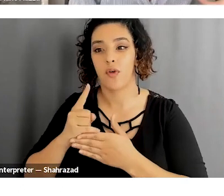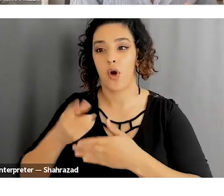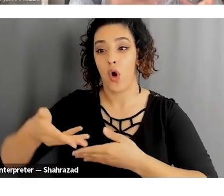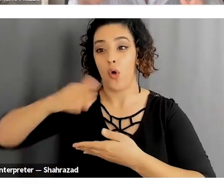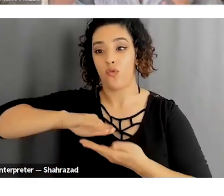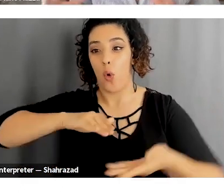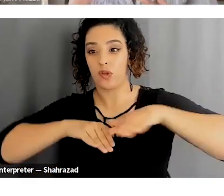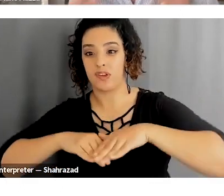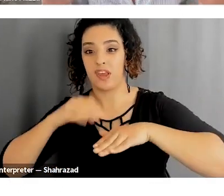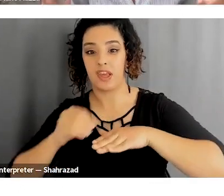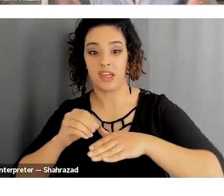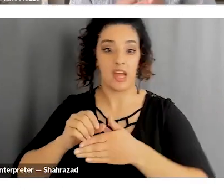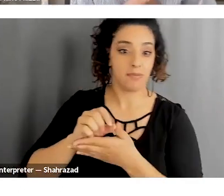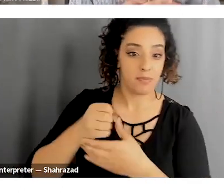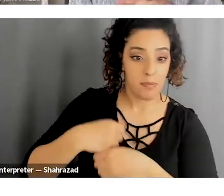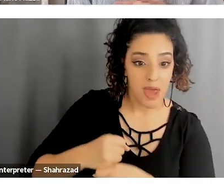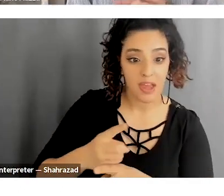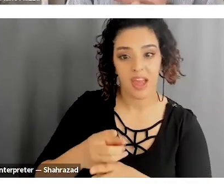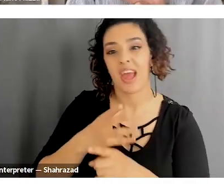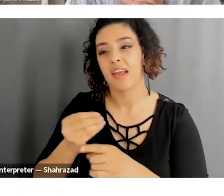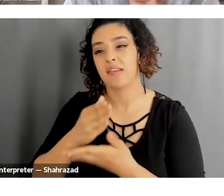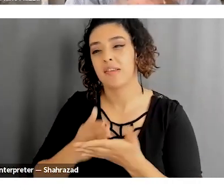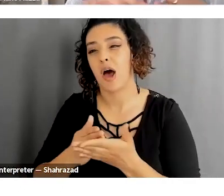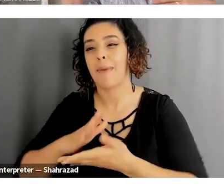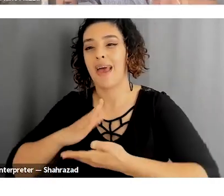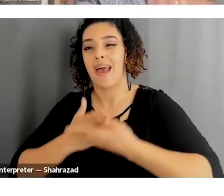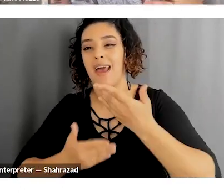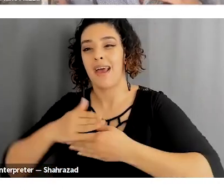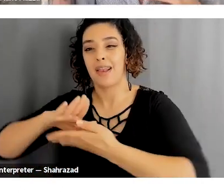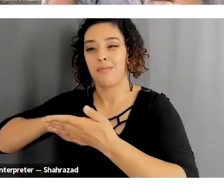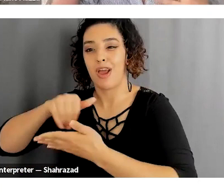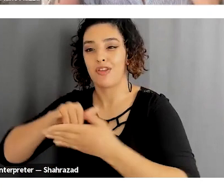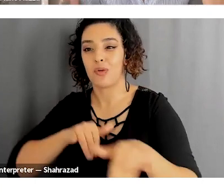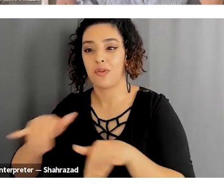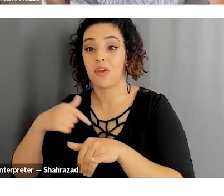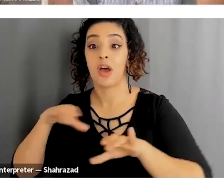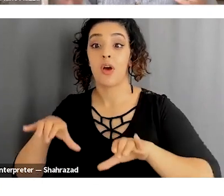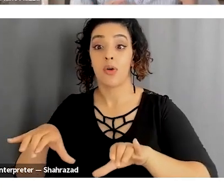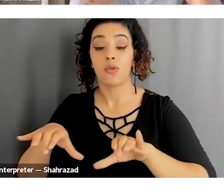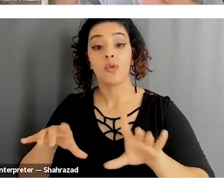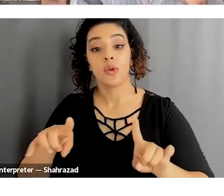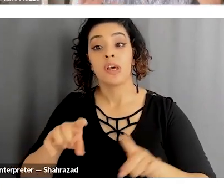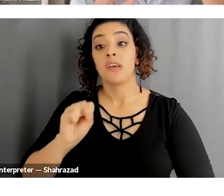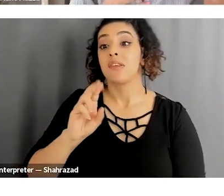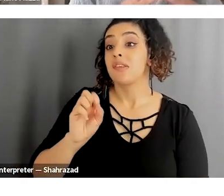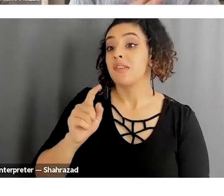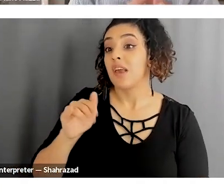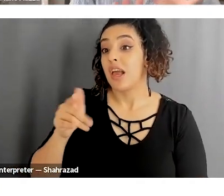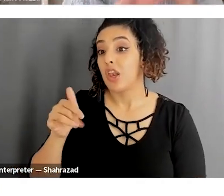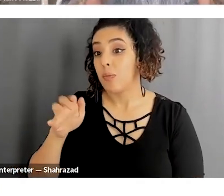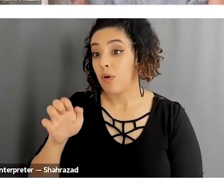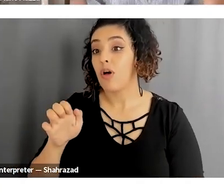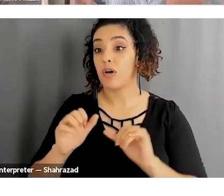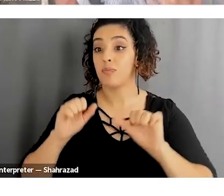eco printing, rust dyeing, hand painting. I also do sustainable consulting as well. So these are all offerings that